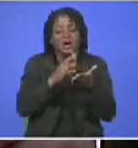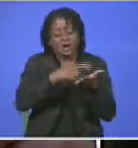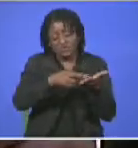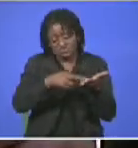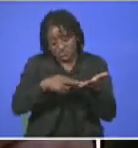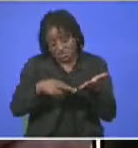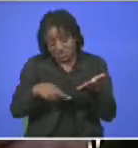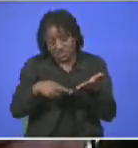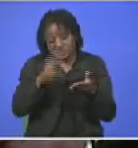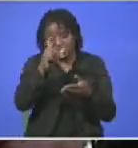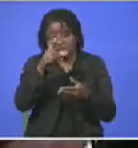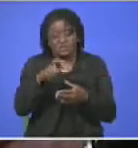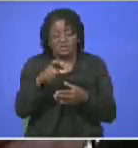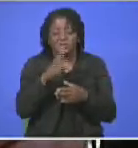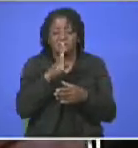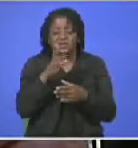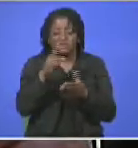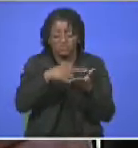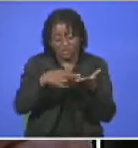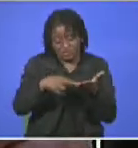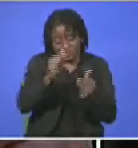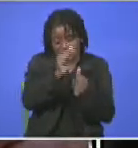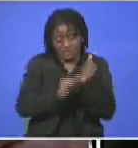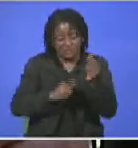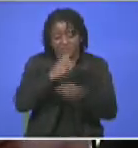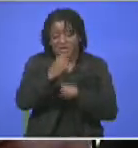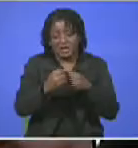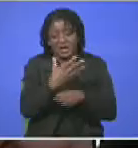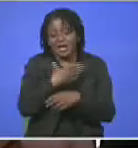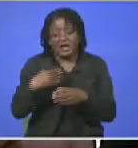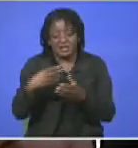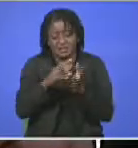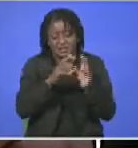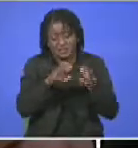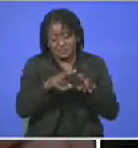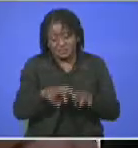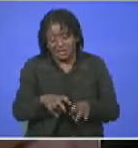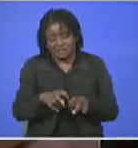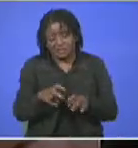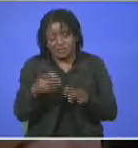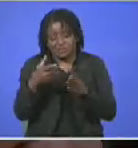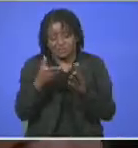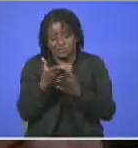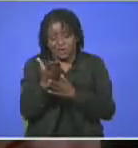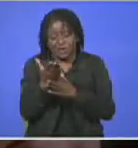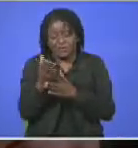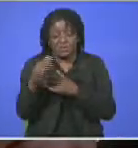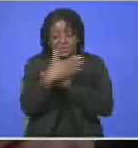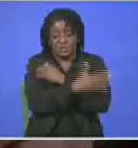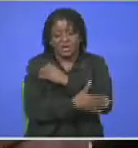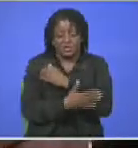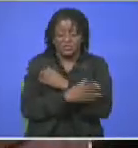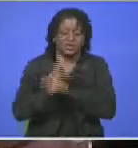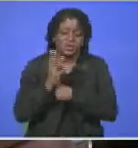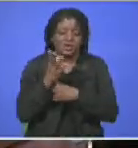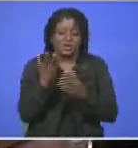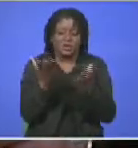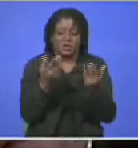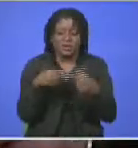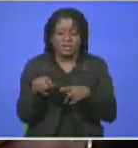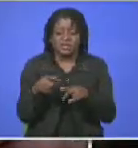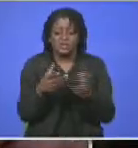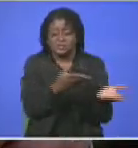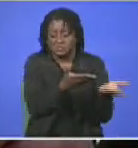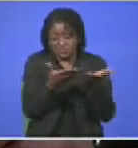registered every year, registered and inspected throughout the country. And so we're going to bring in a system whereby we can say for sure that